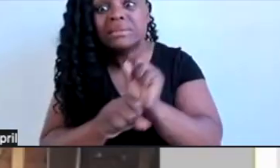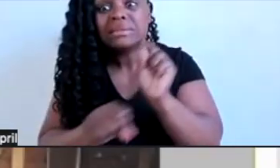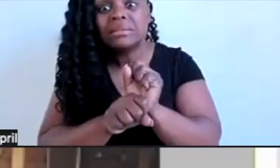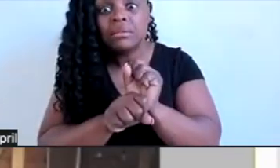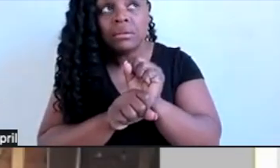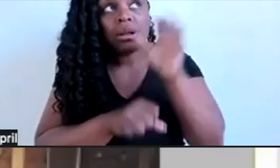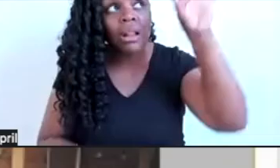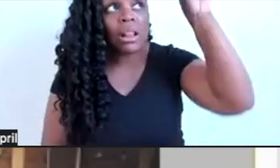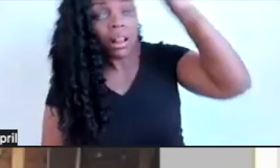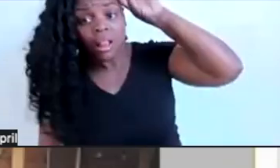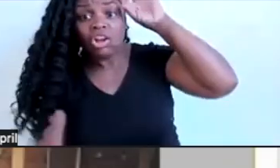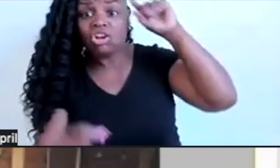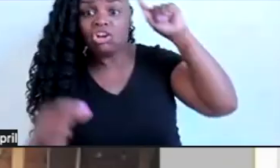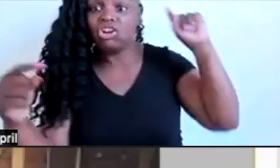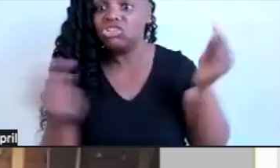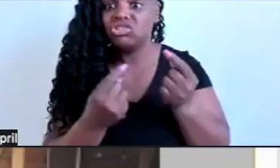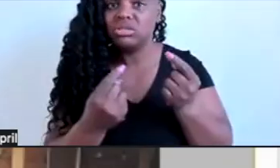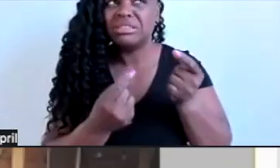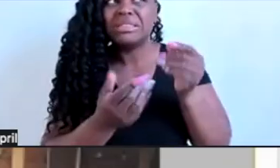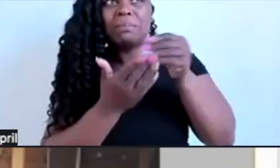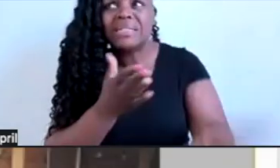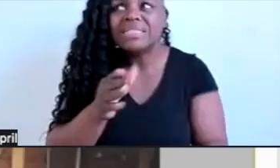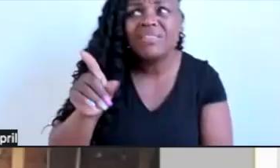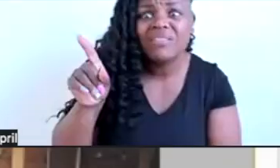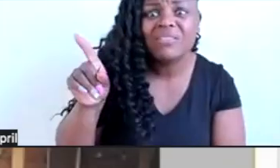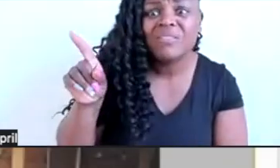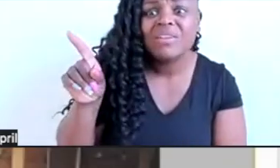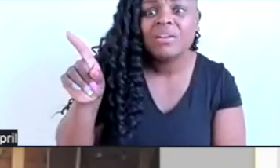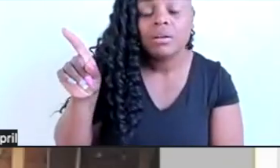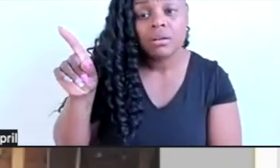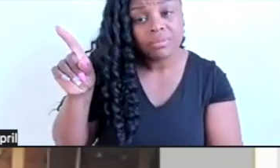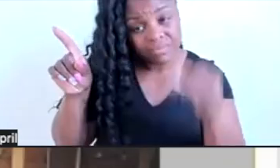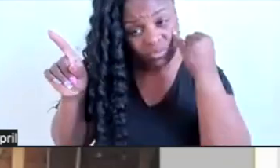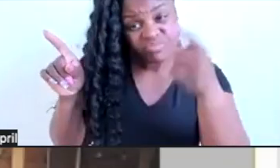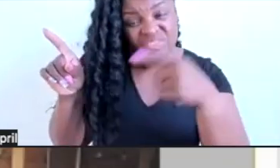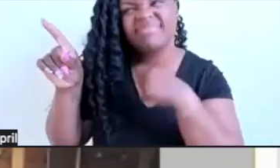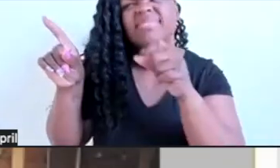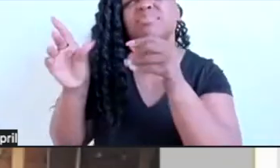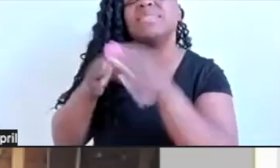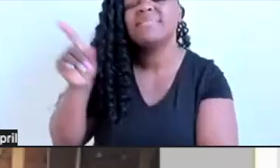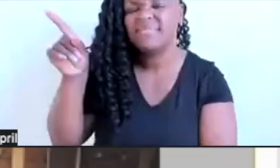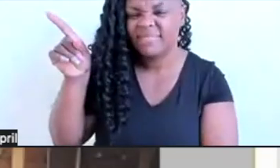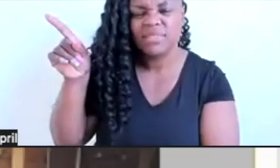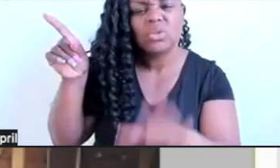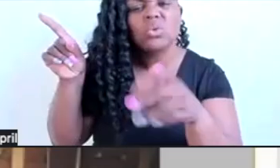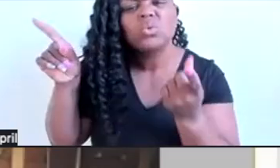to replace? If you answer yes to any question, figure out how to prevent it from